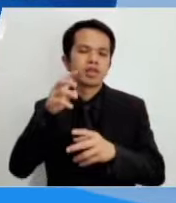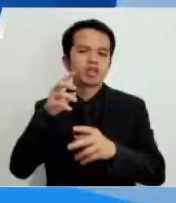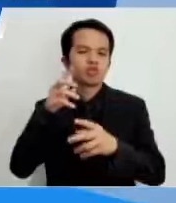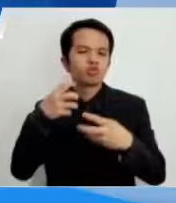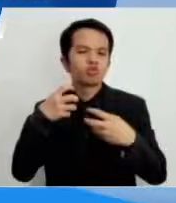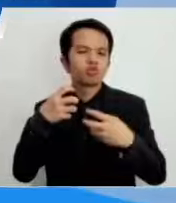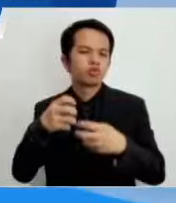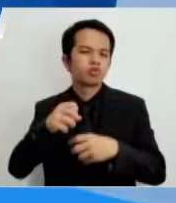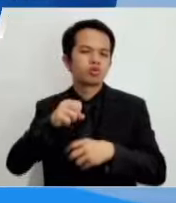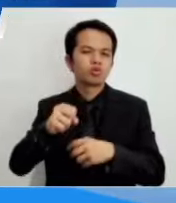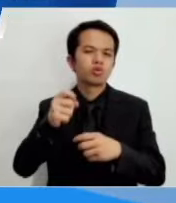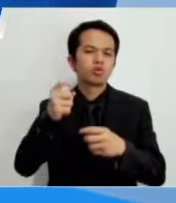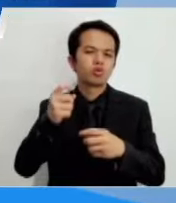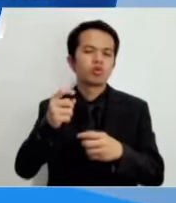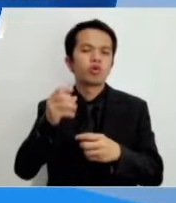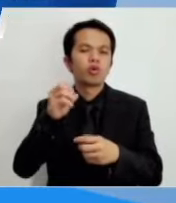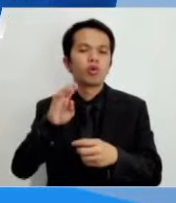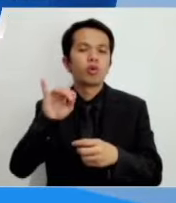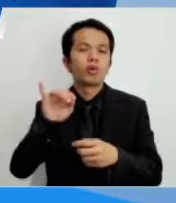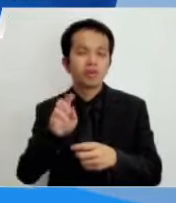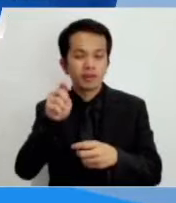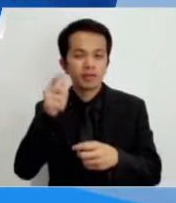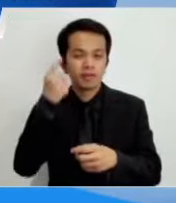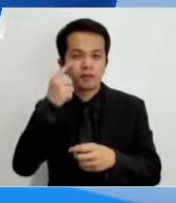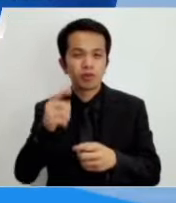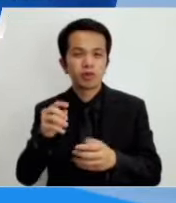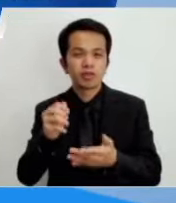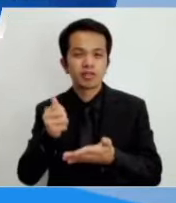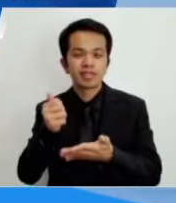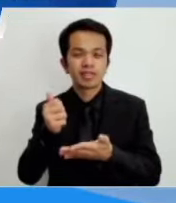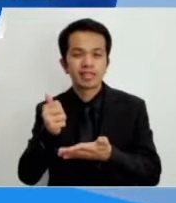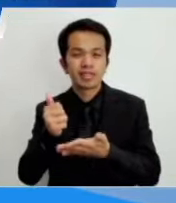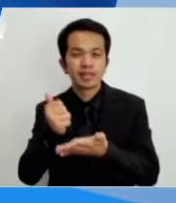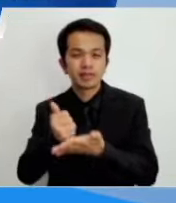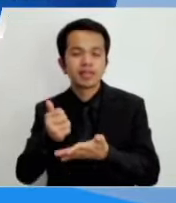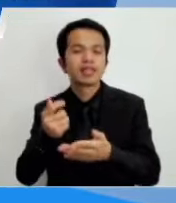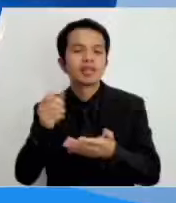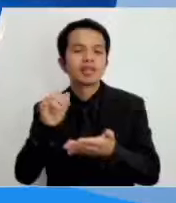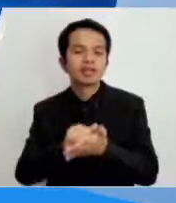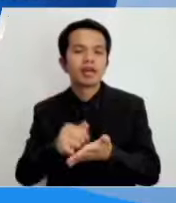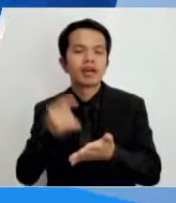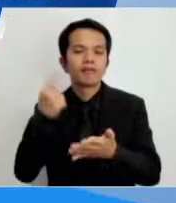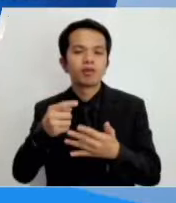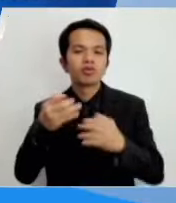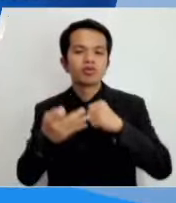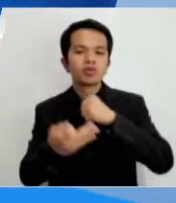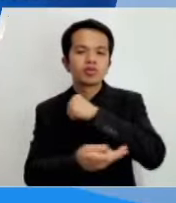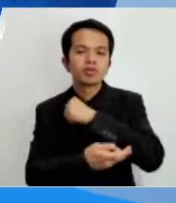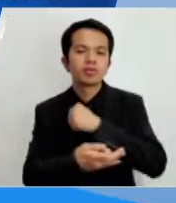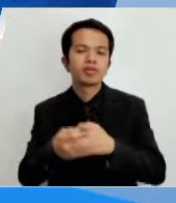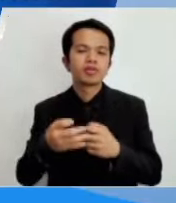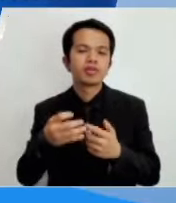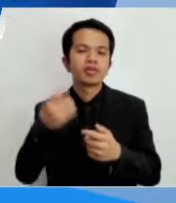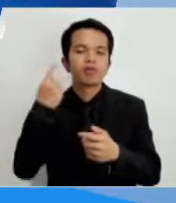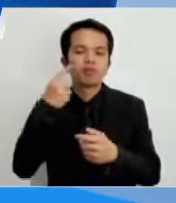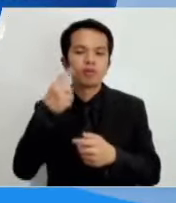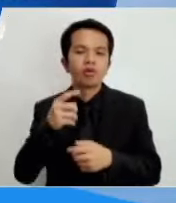amendment. This may result in the possible dilution of the fundamental aspects of Filipino